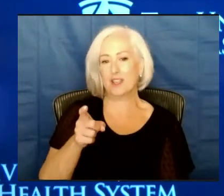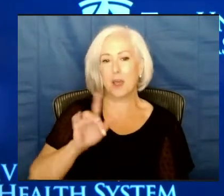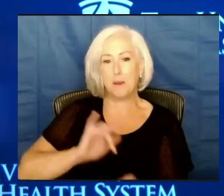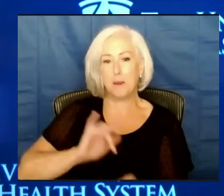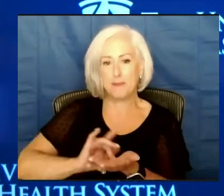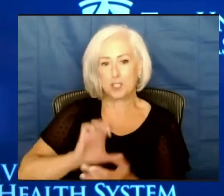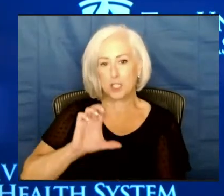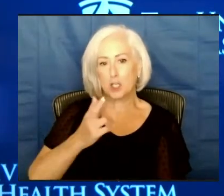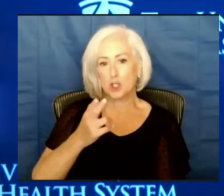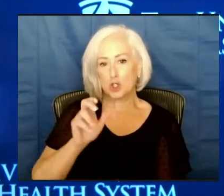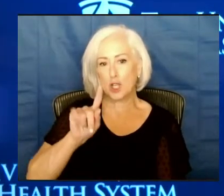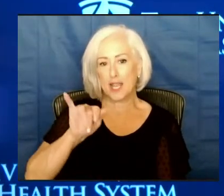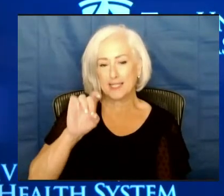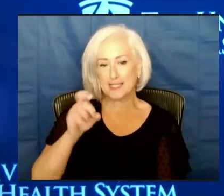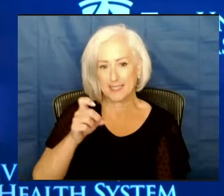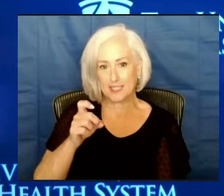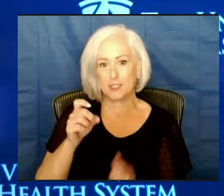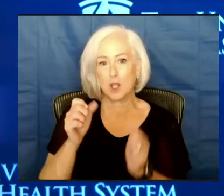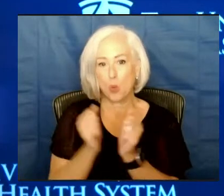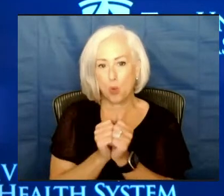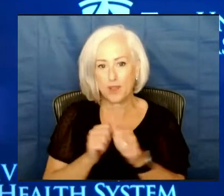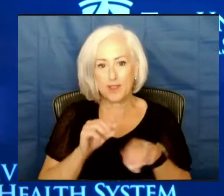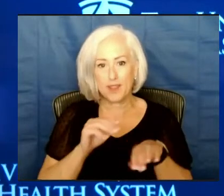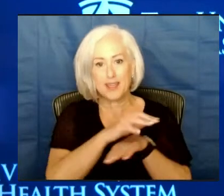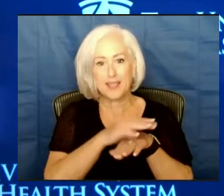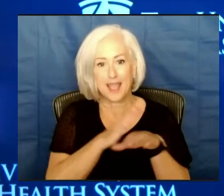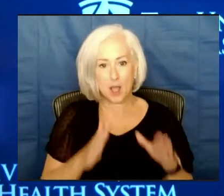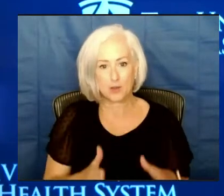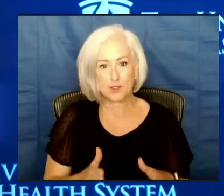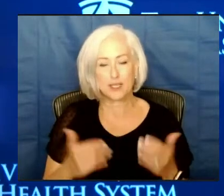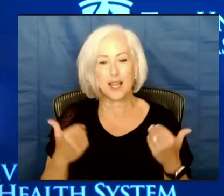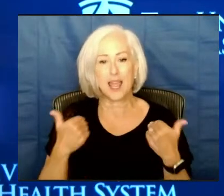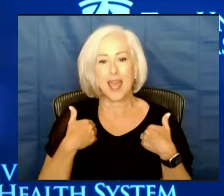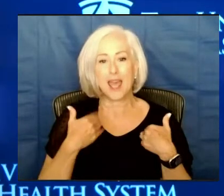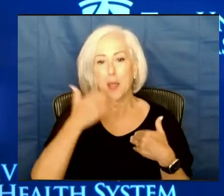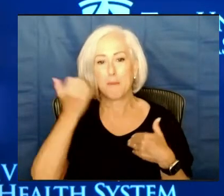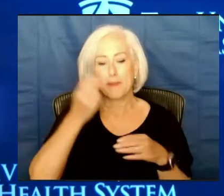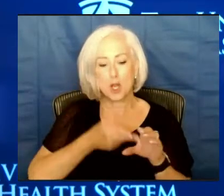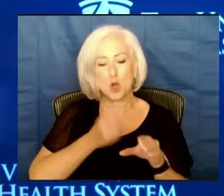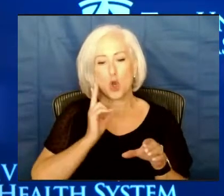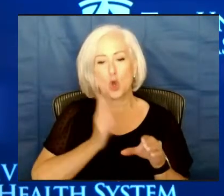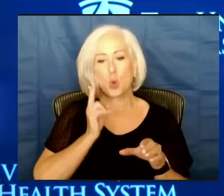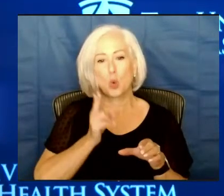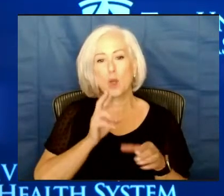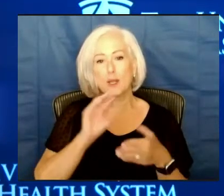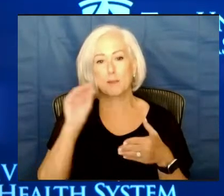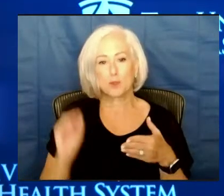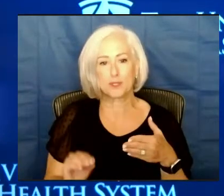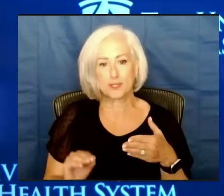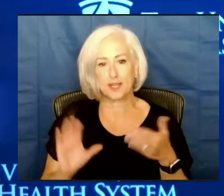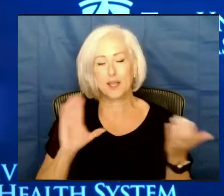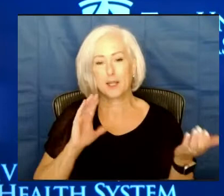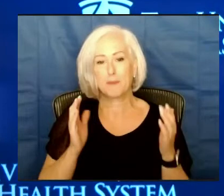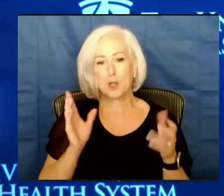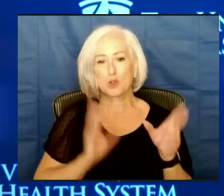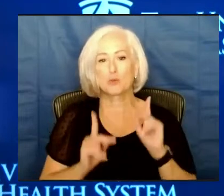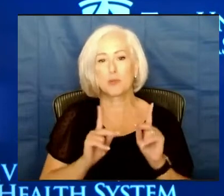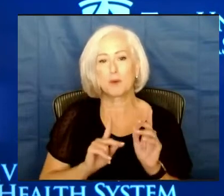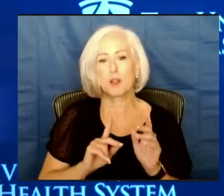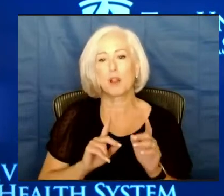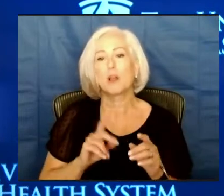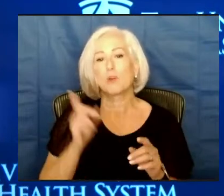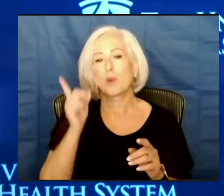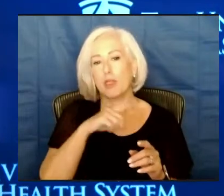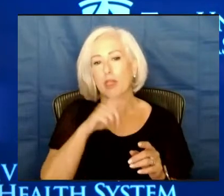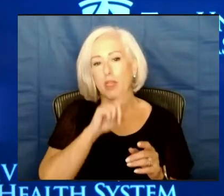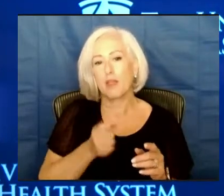receiving counseling, had significantly greater quit rates than those who received a placebo. And actually, African American populations did